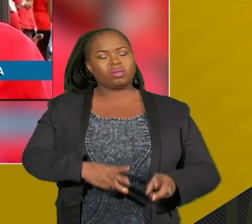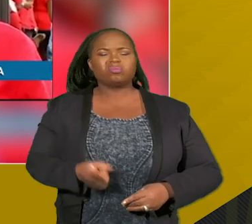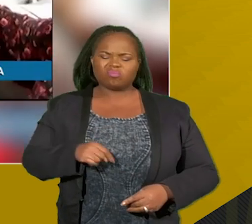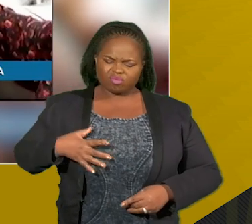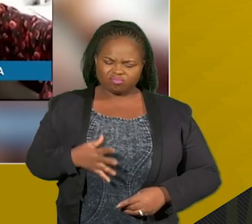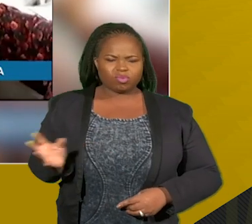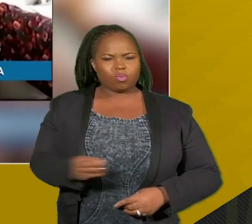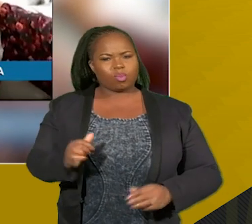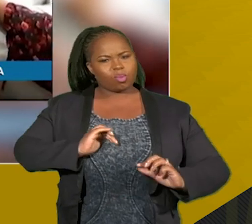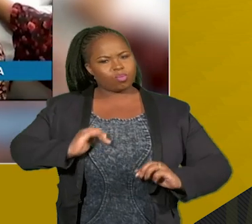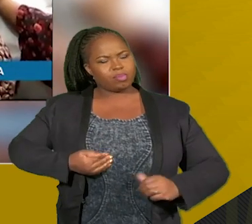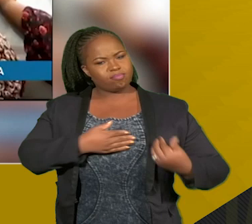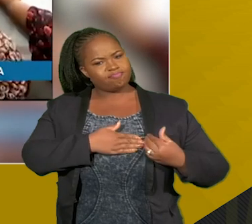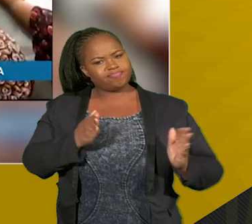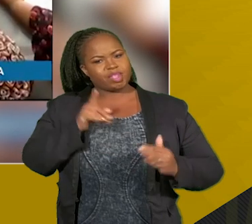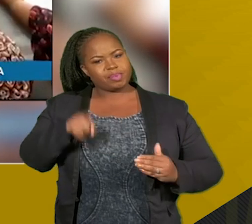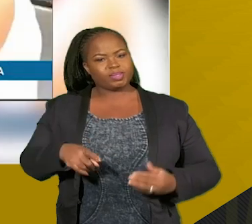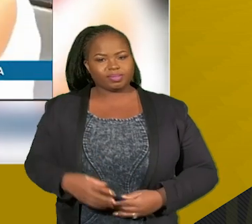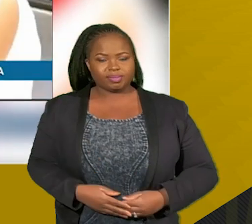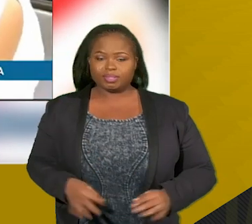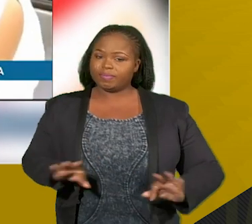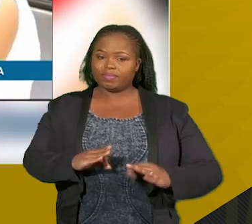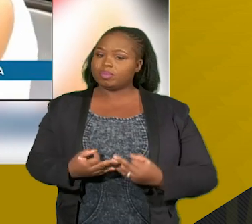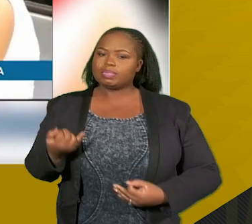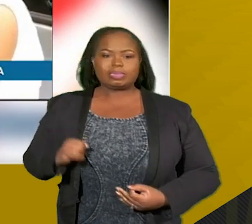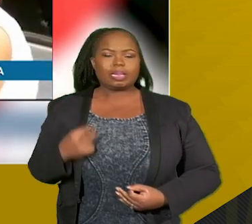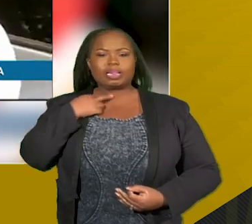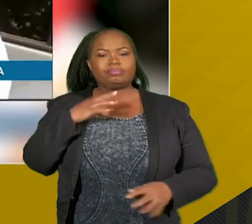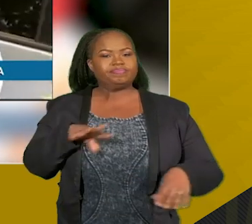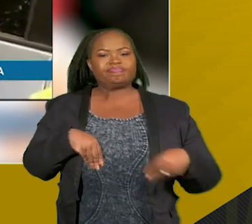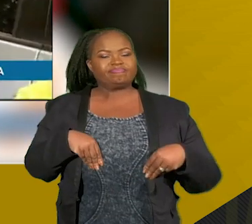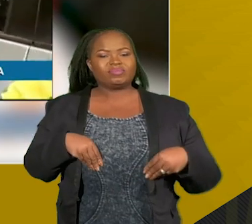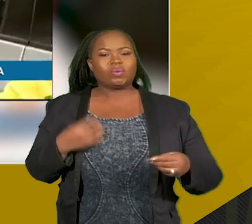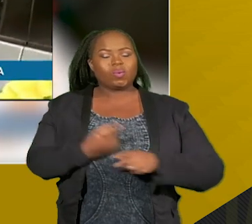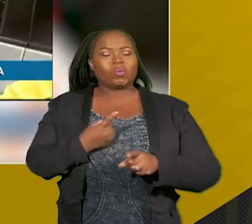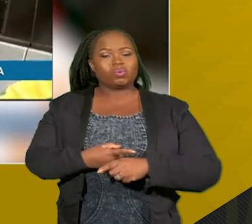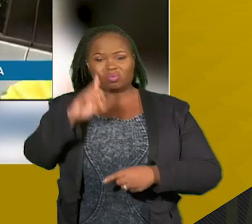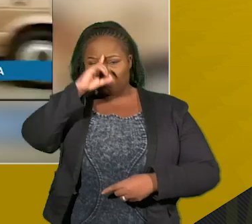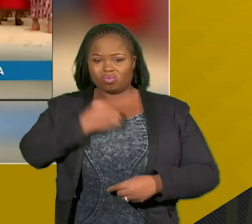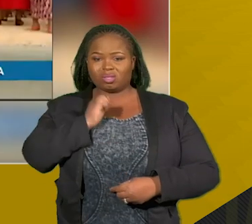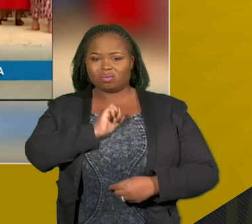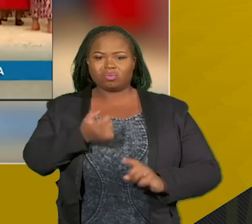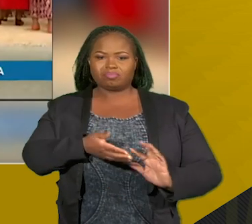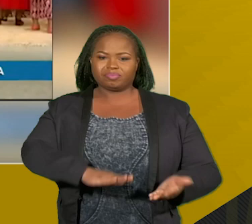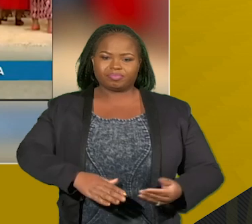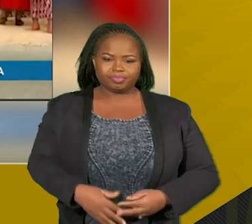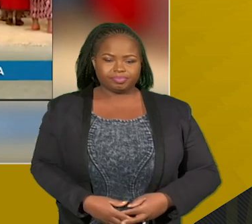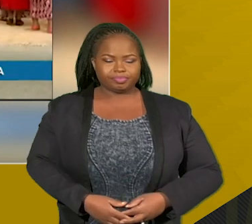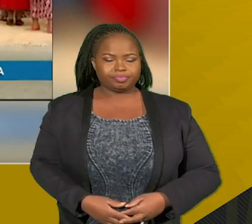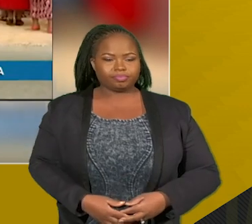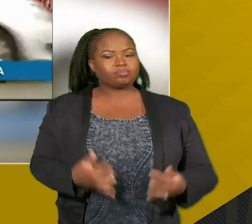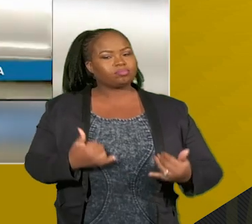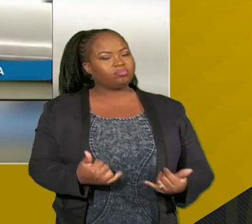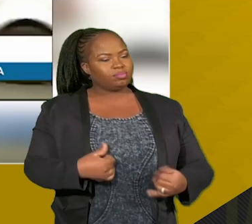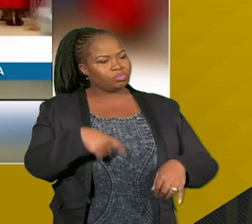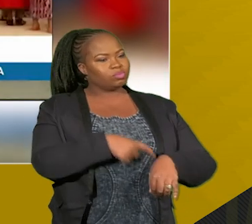speak out. The Tebele family is still struggling to come to terms with the untimely death of their daughter. It is time that we wake up